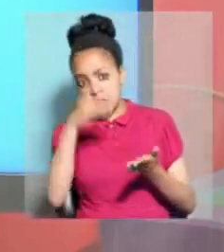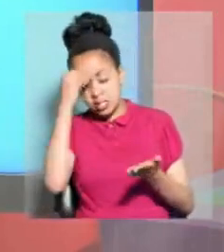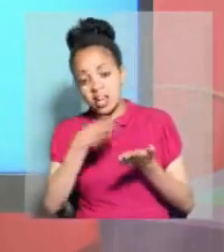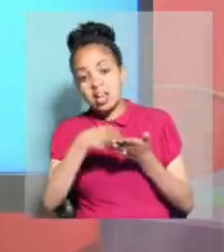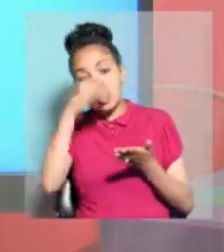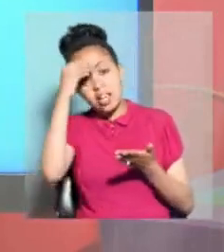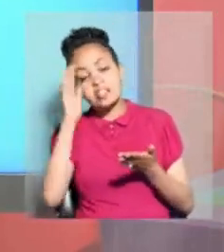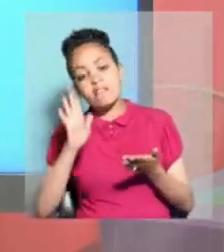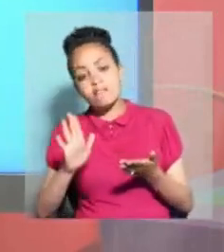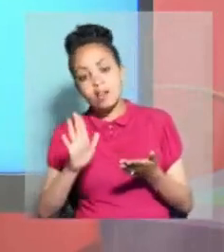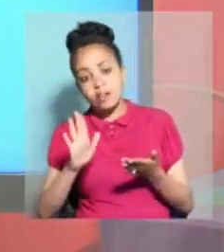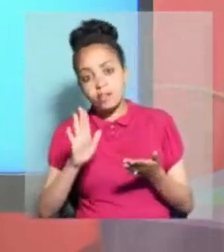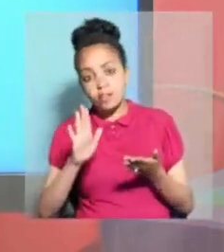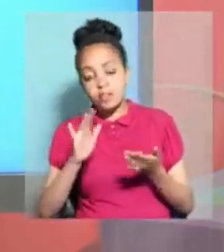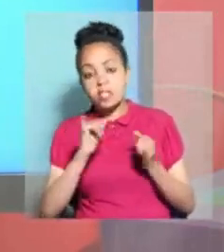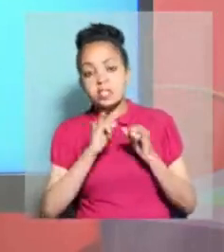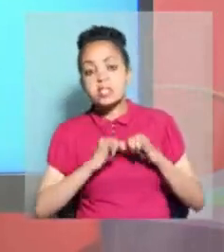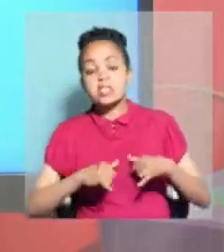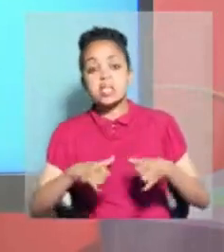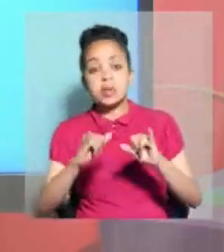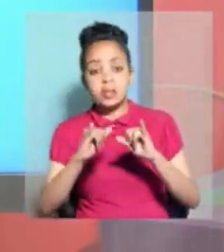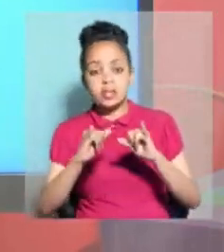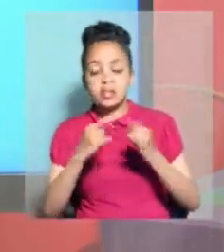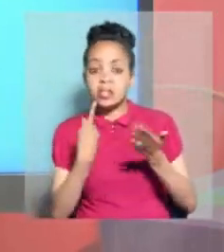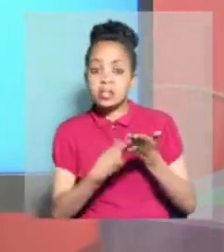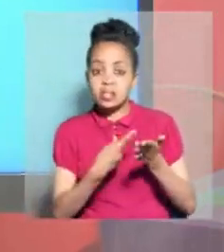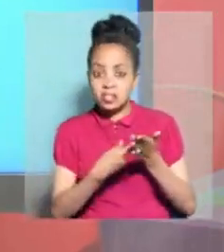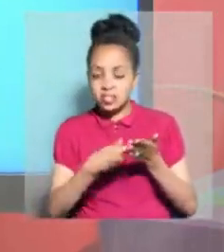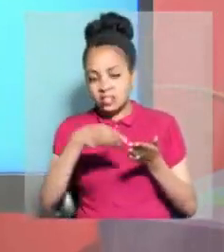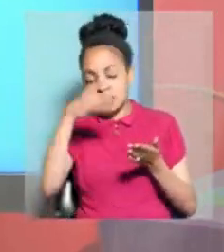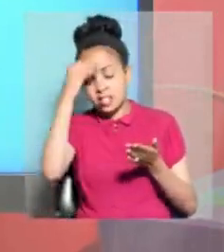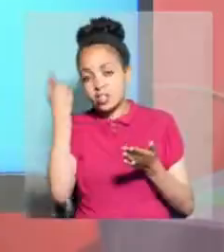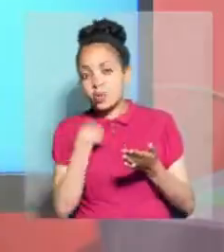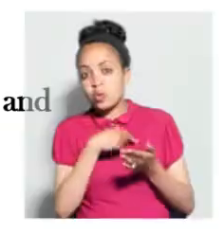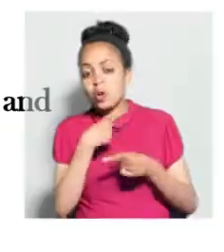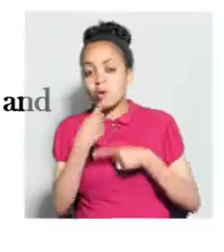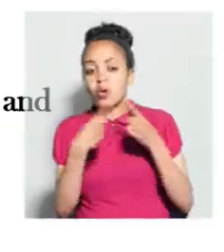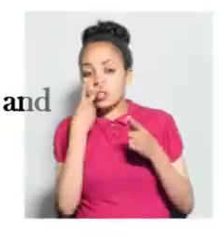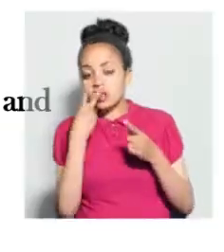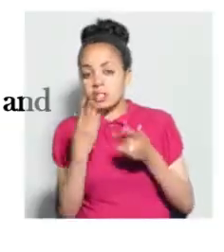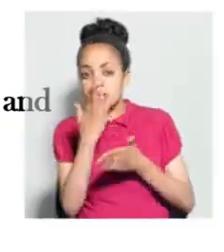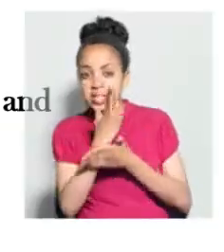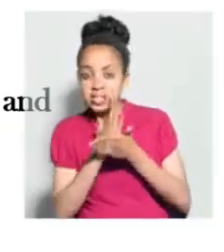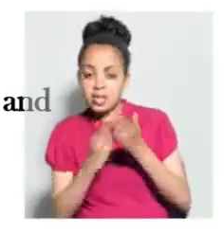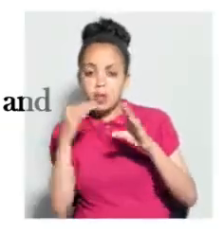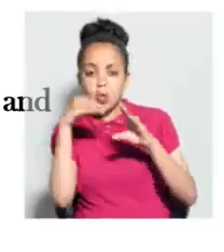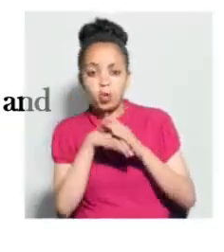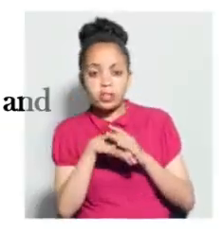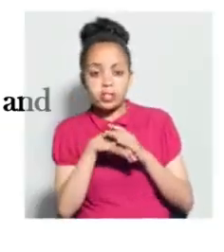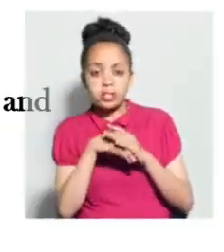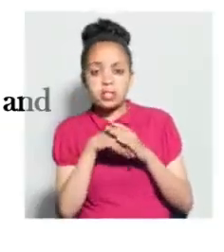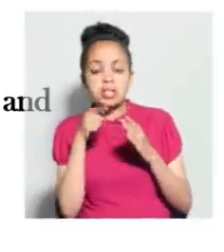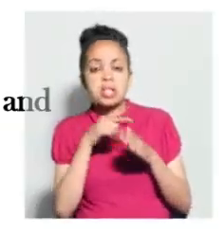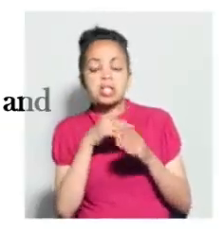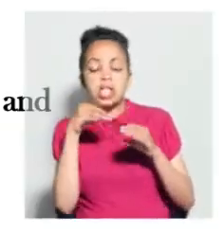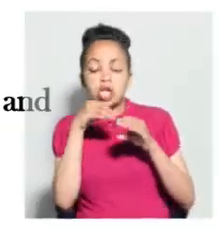lesson 5, which is inhibitor. Under this lesson, we are going to see some contents